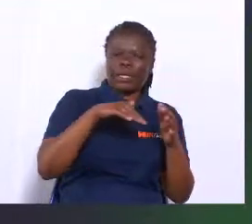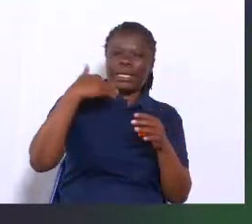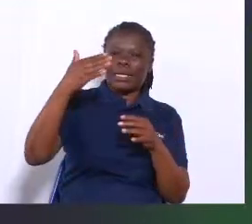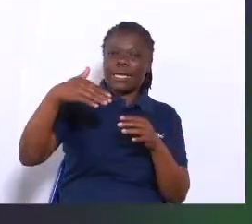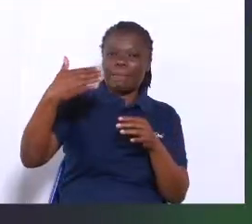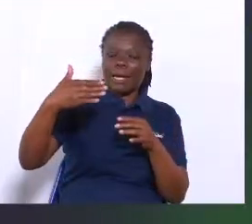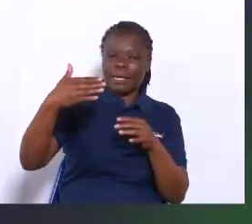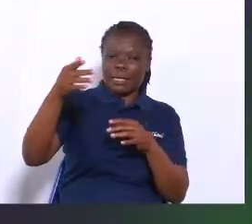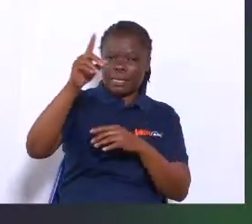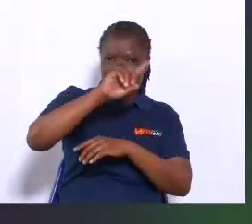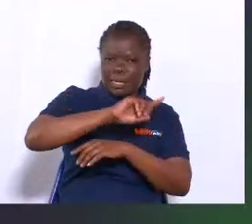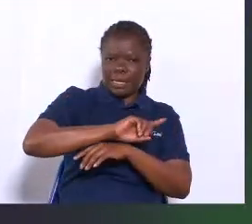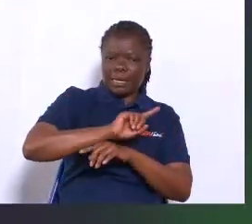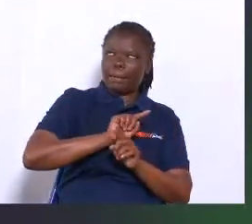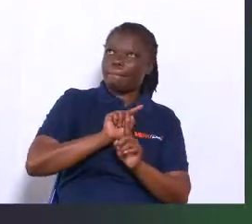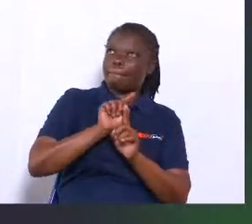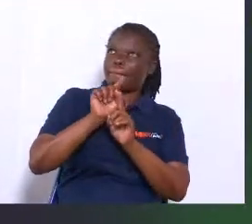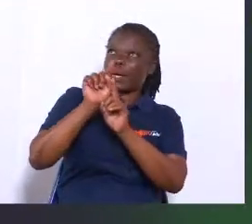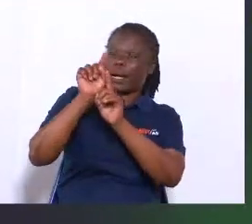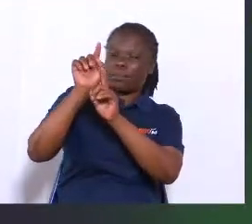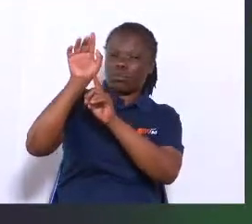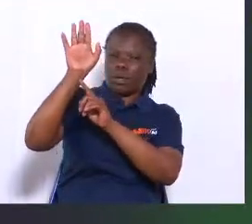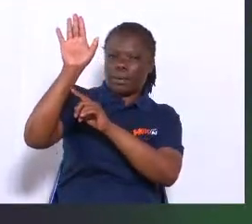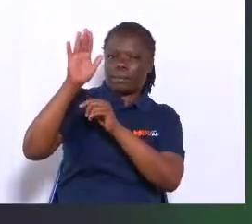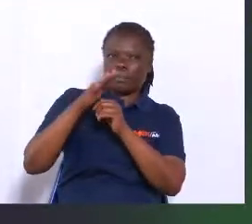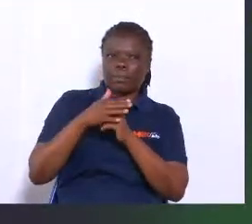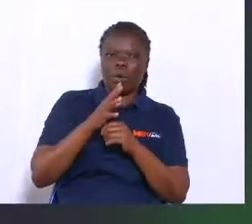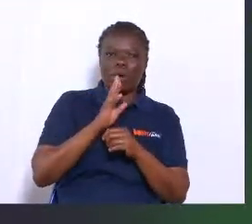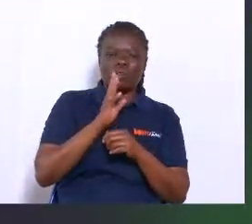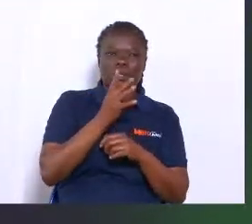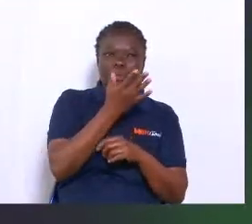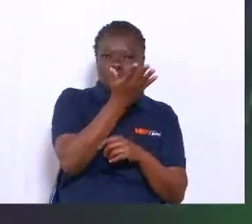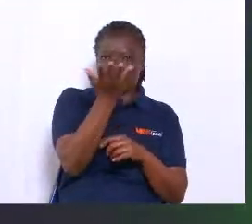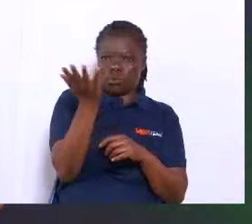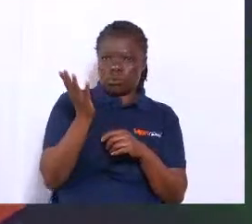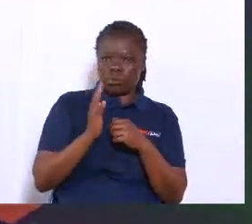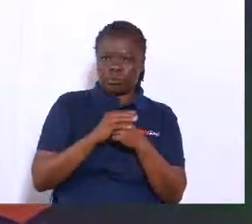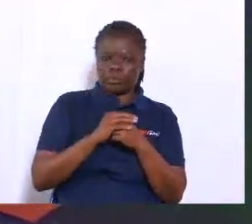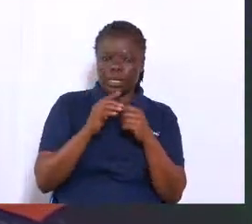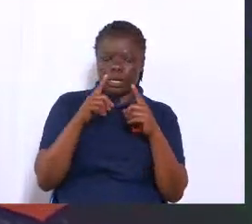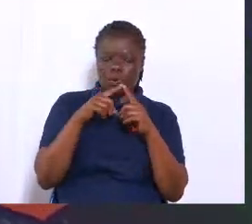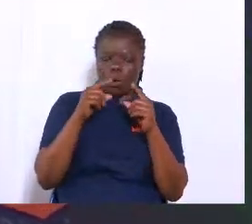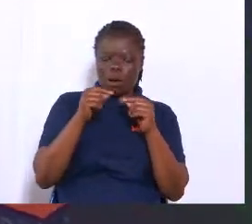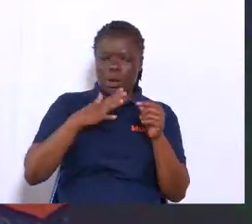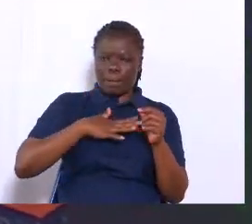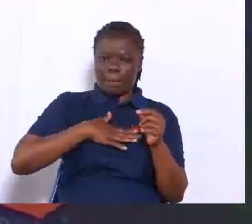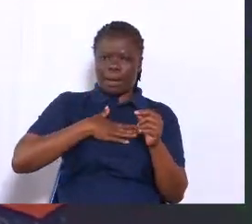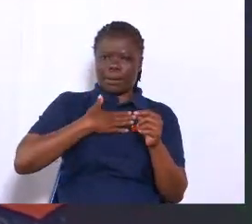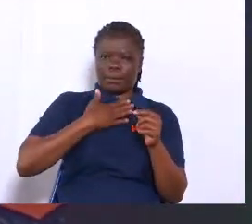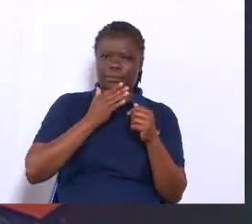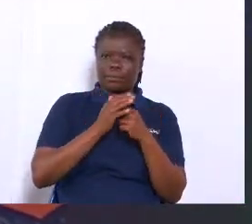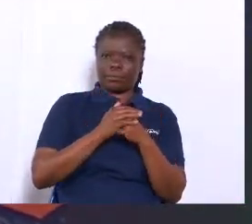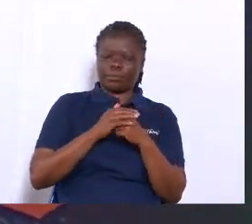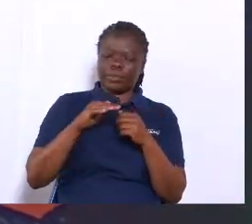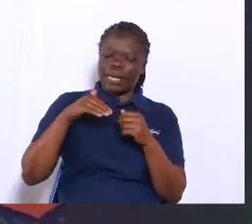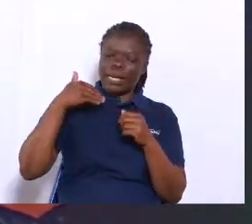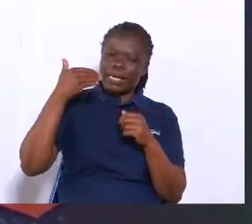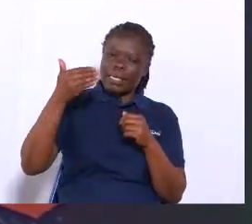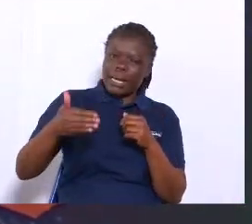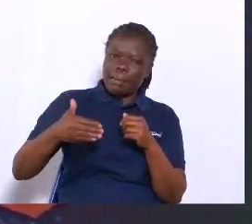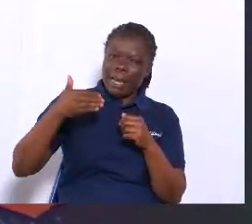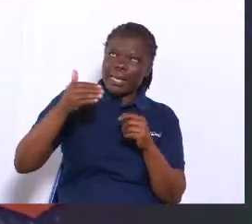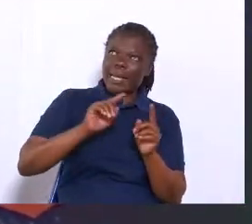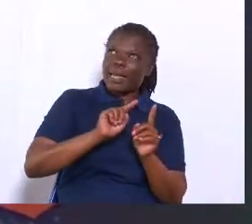come. And let me speak to you in my word. Day by day,